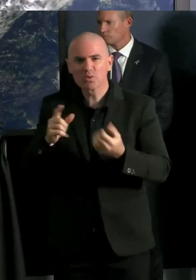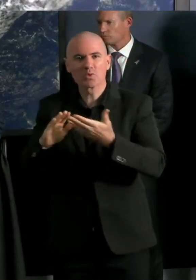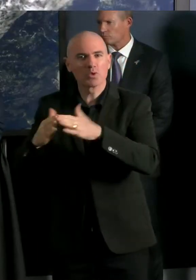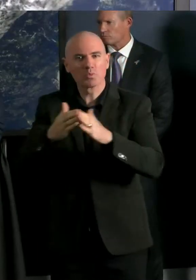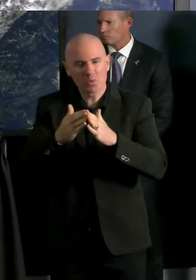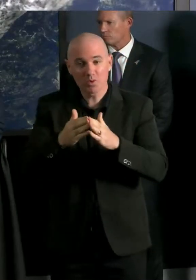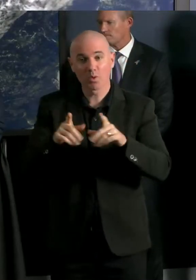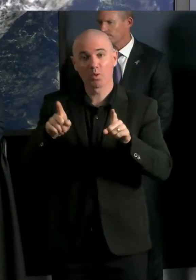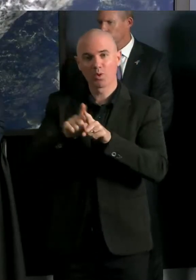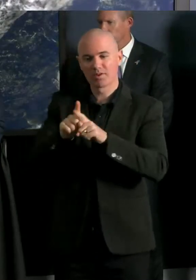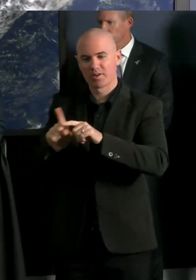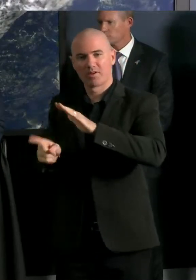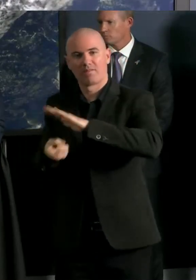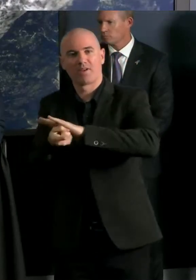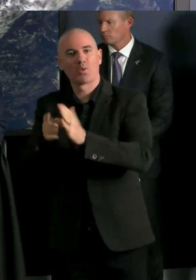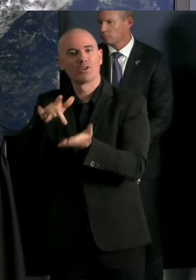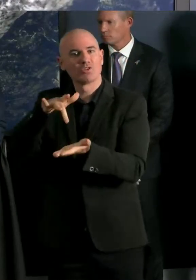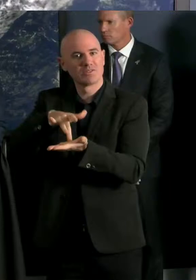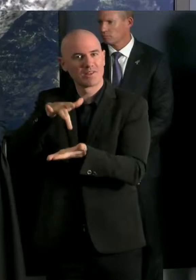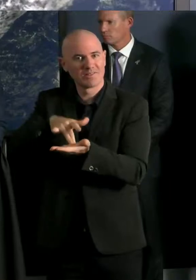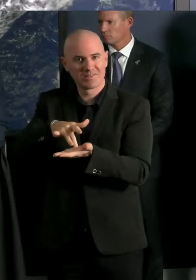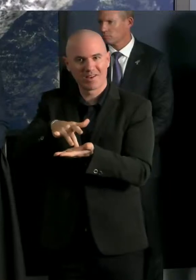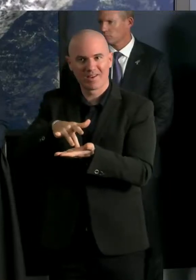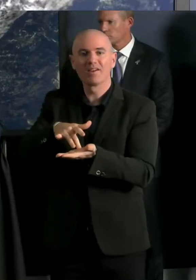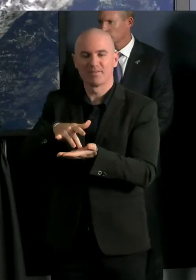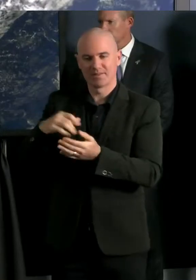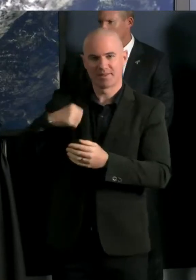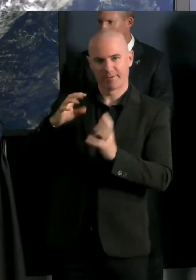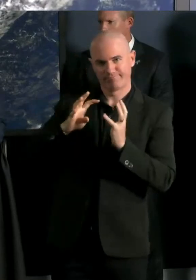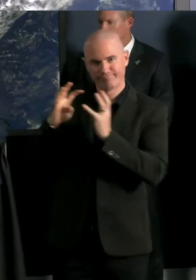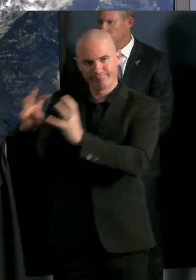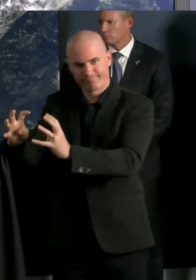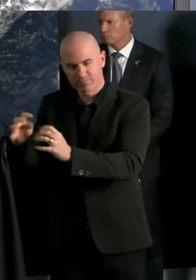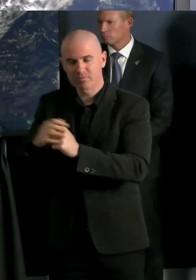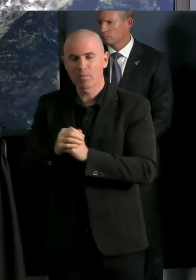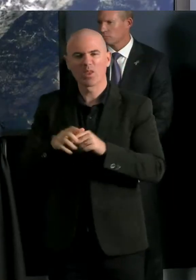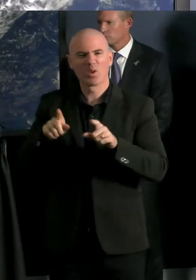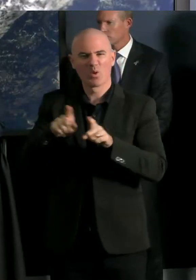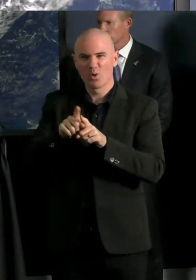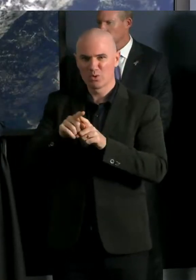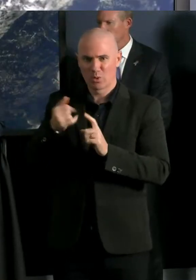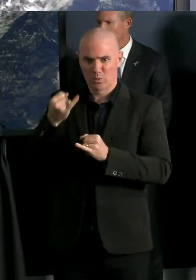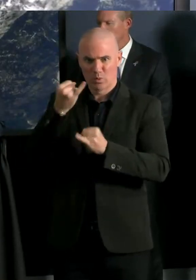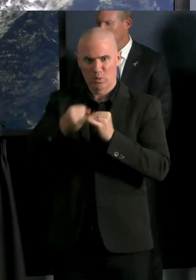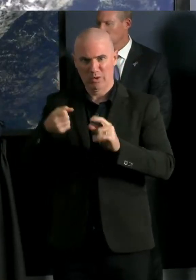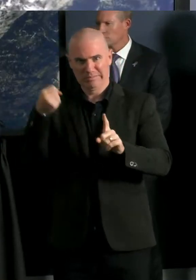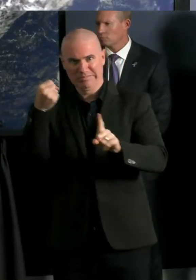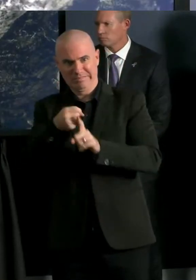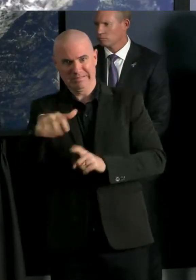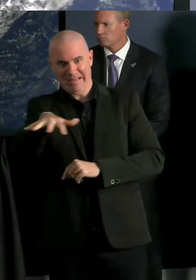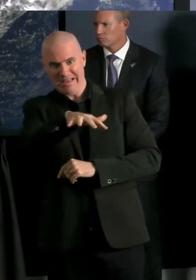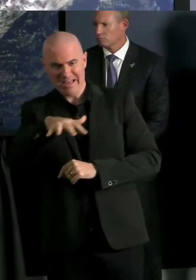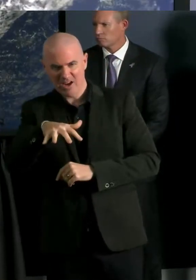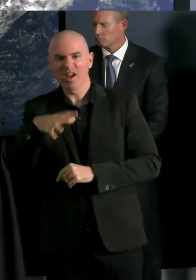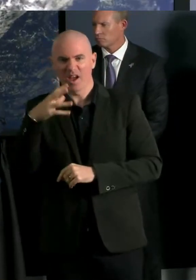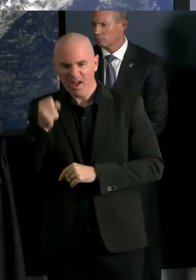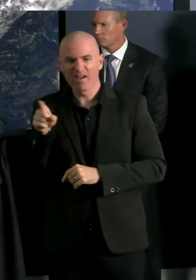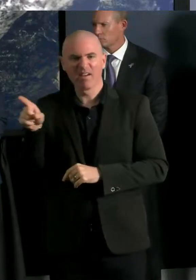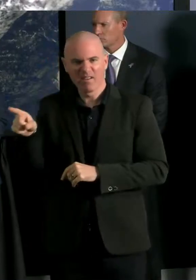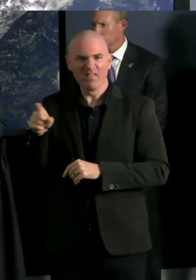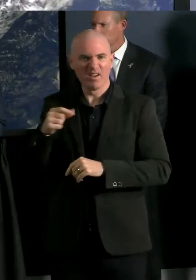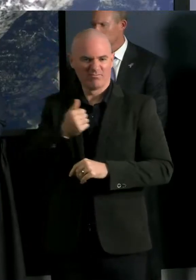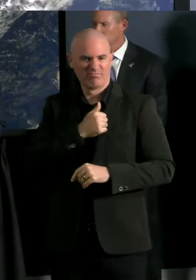our evacuation centres, also to increase the patrols into those affected areas. I did want to speak